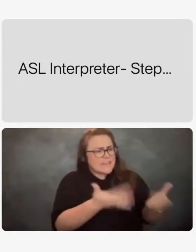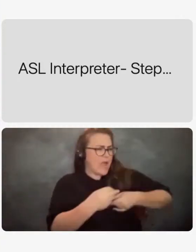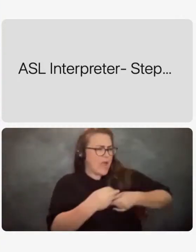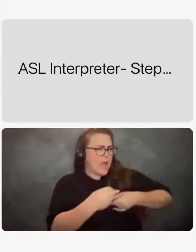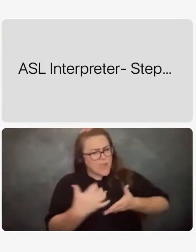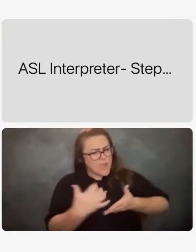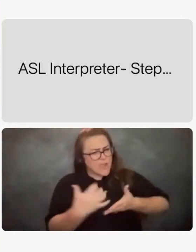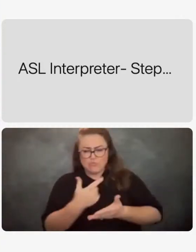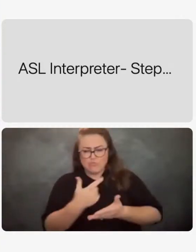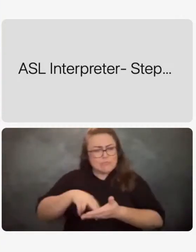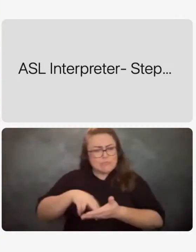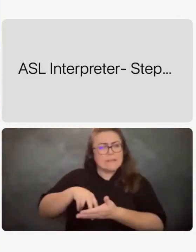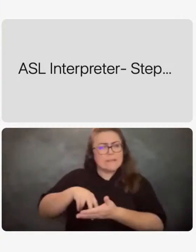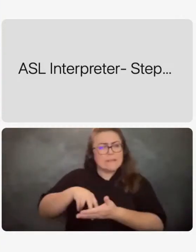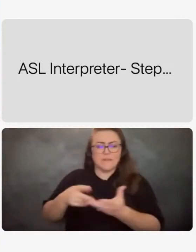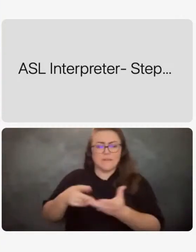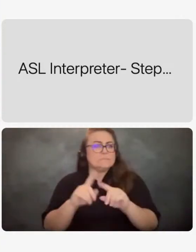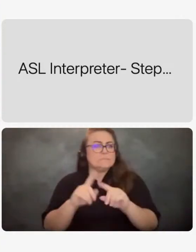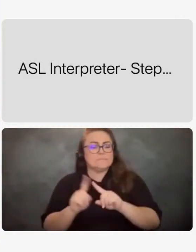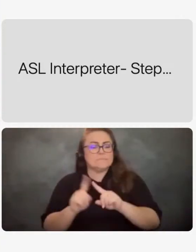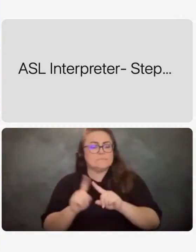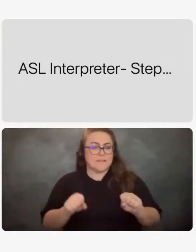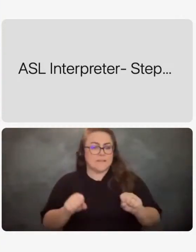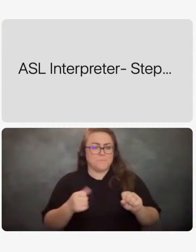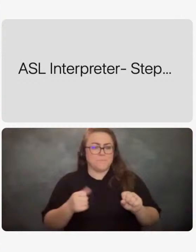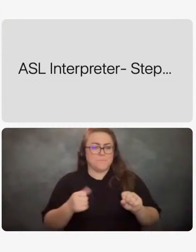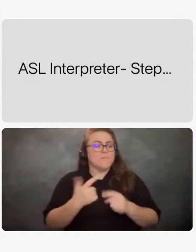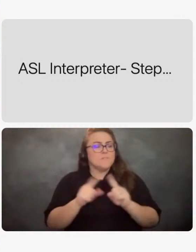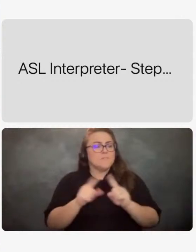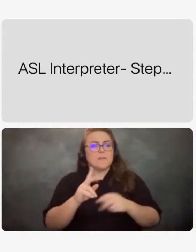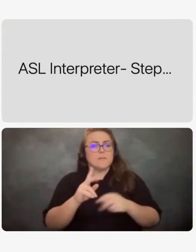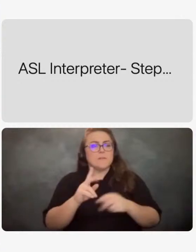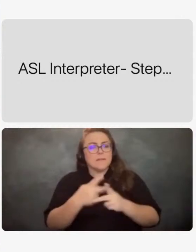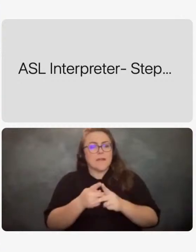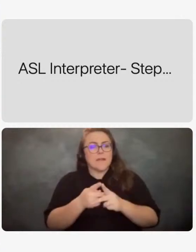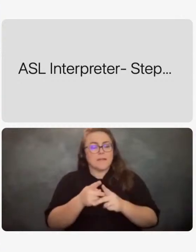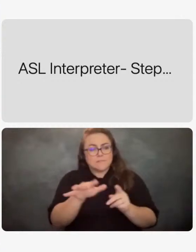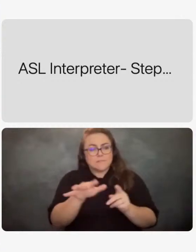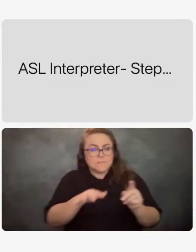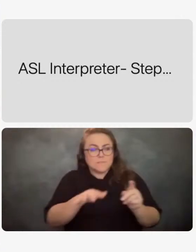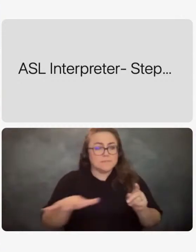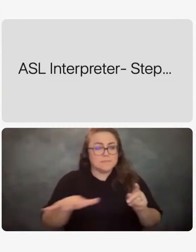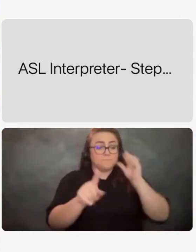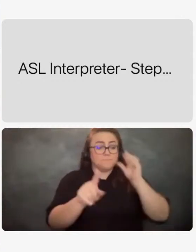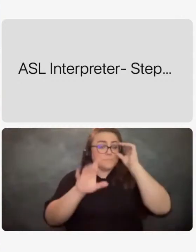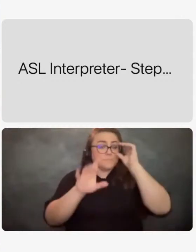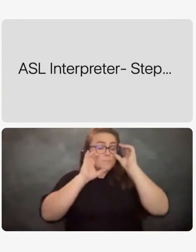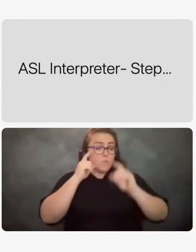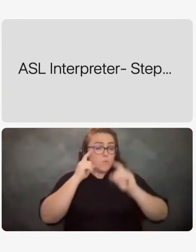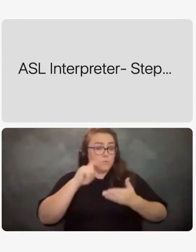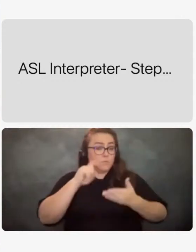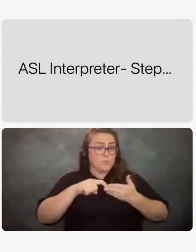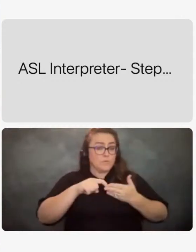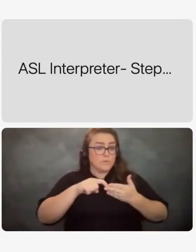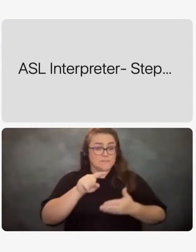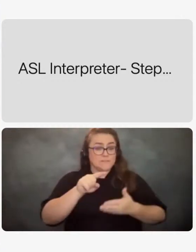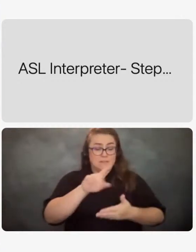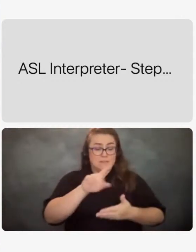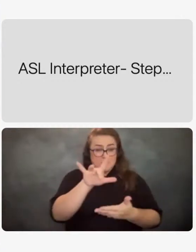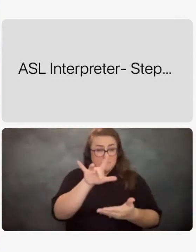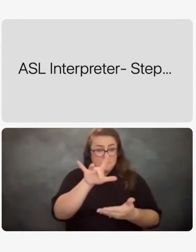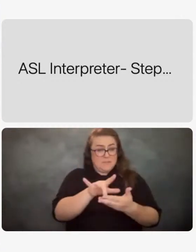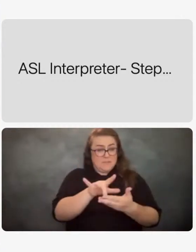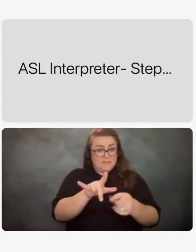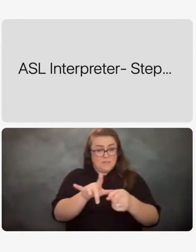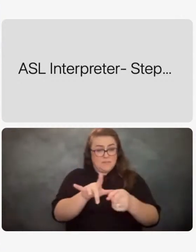opportunities for other types of spaces. If you look to the middle right slide there, that's shows a collaboration